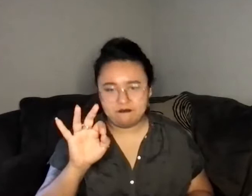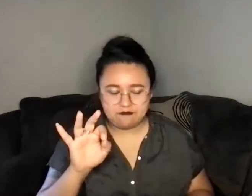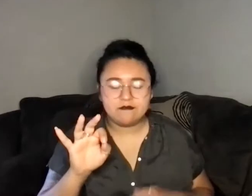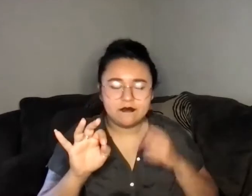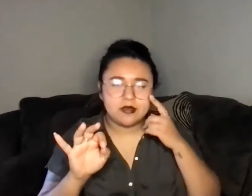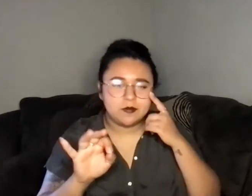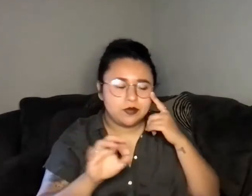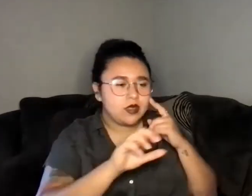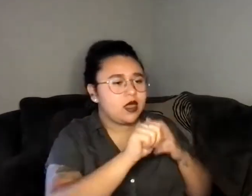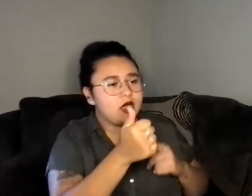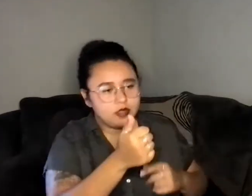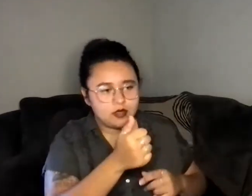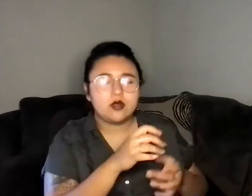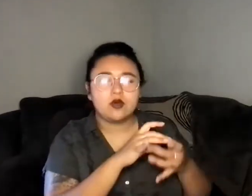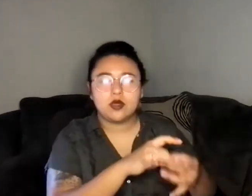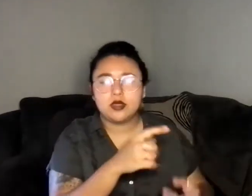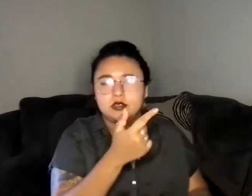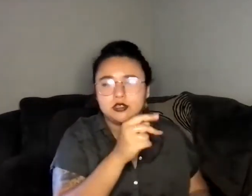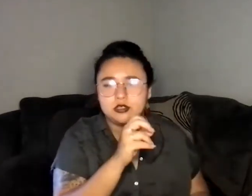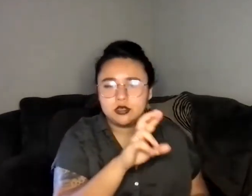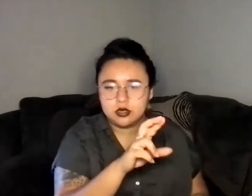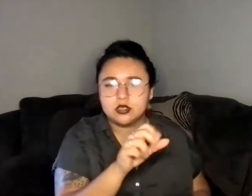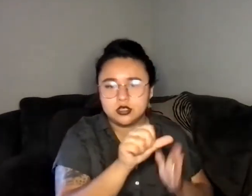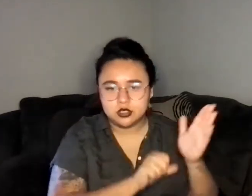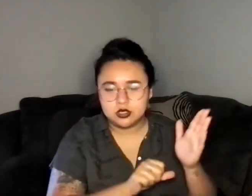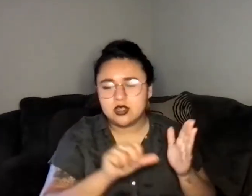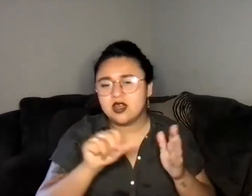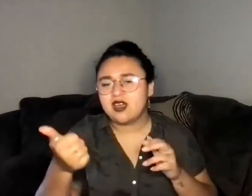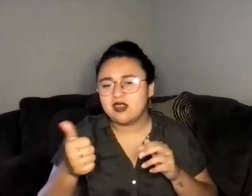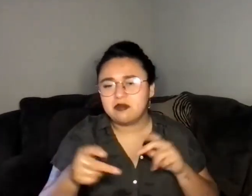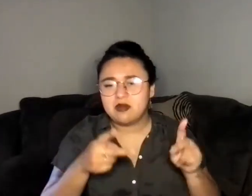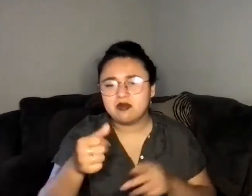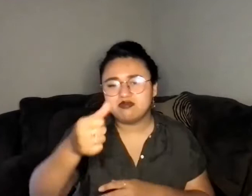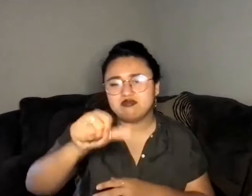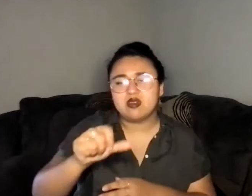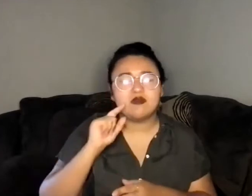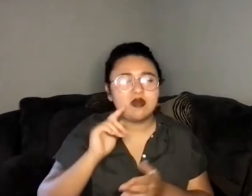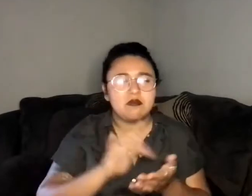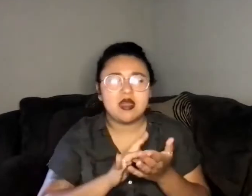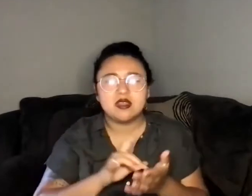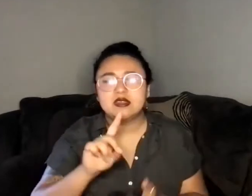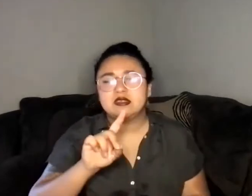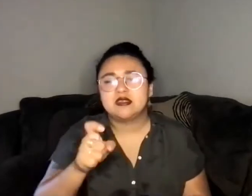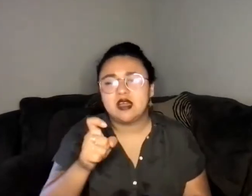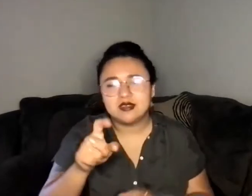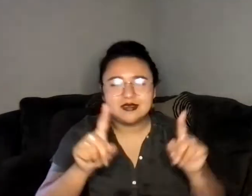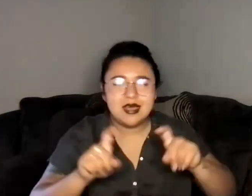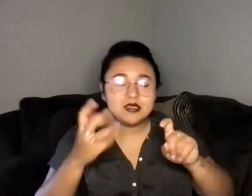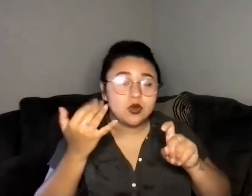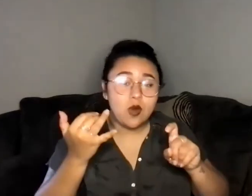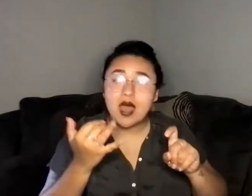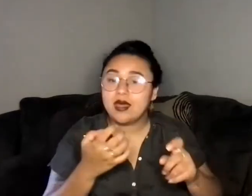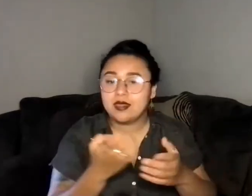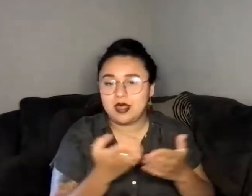or people being turned down for different medical and diagnostic testing because the